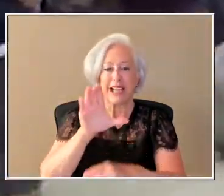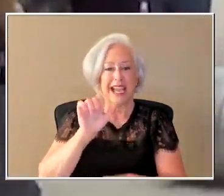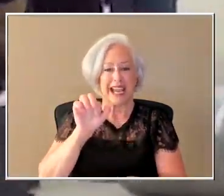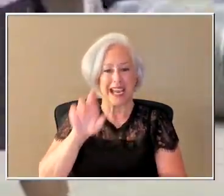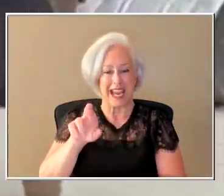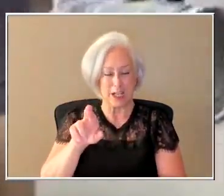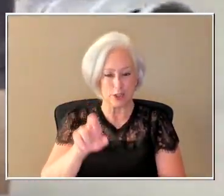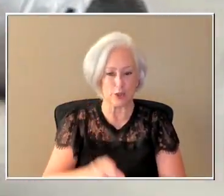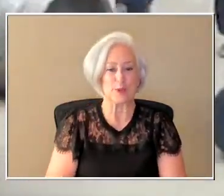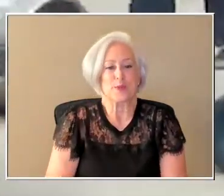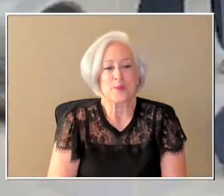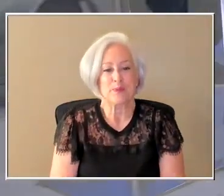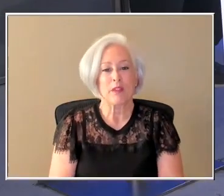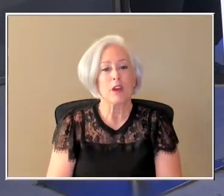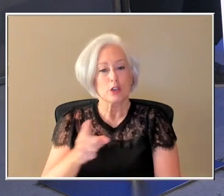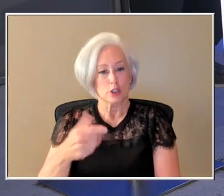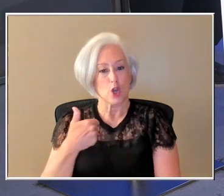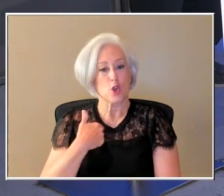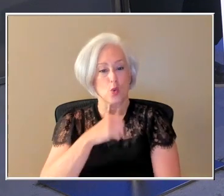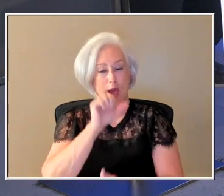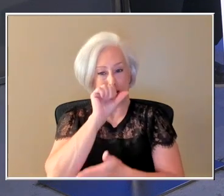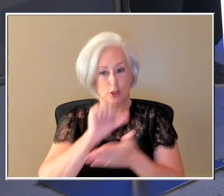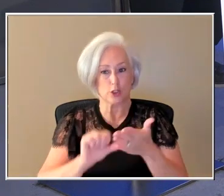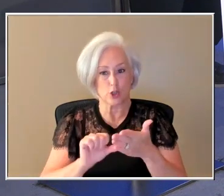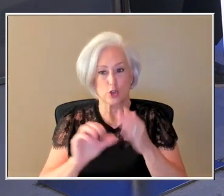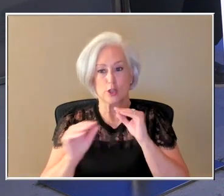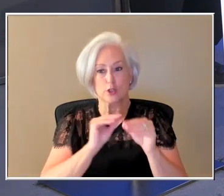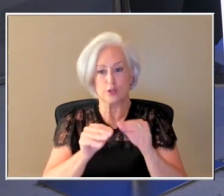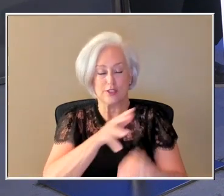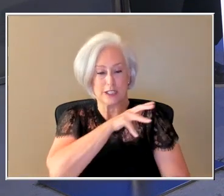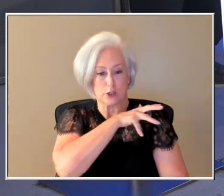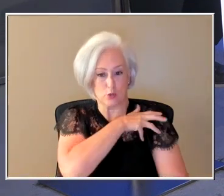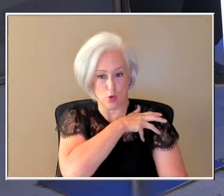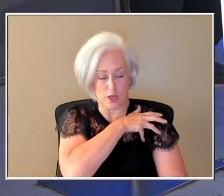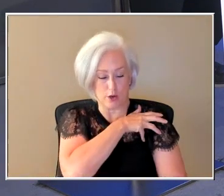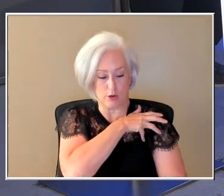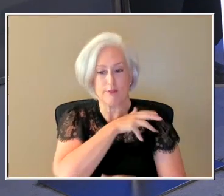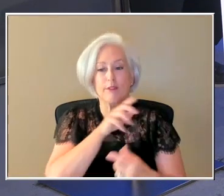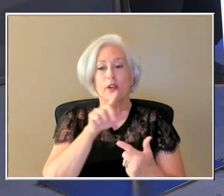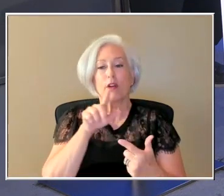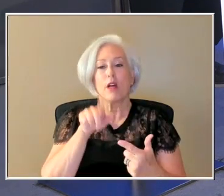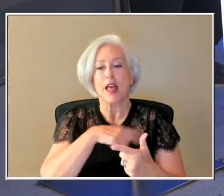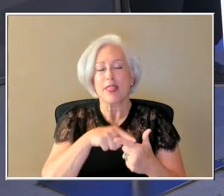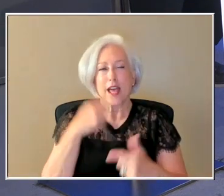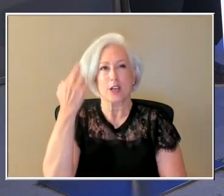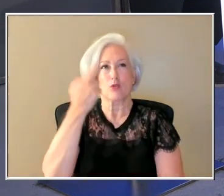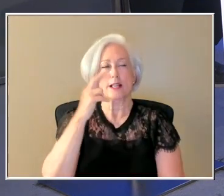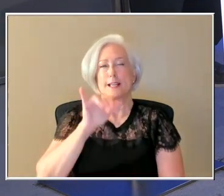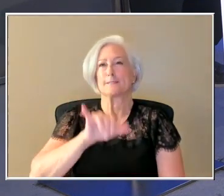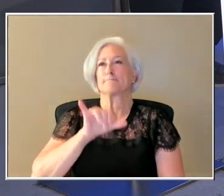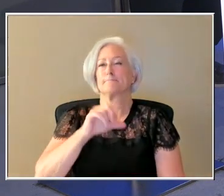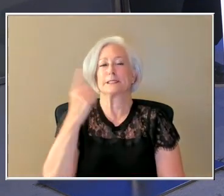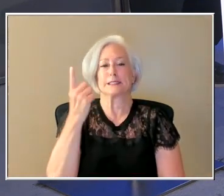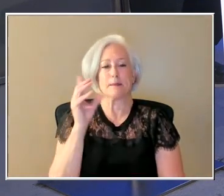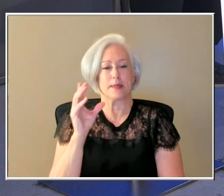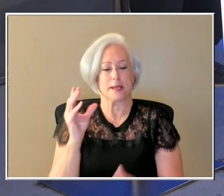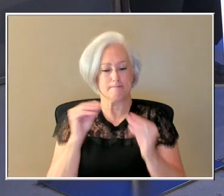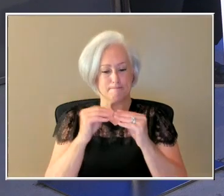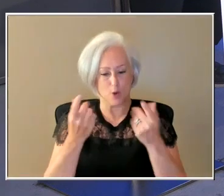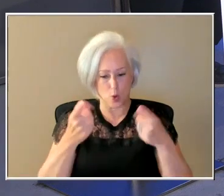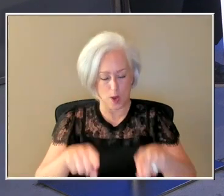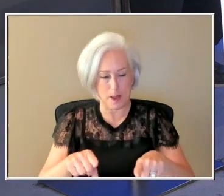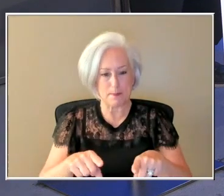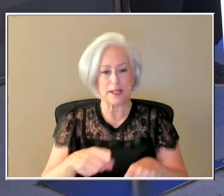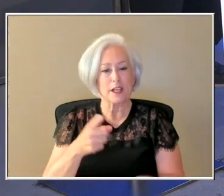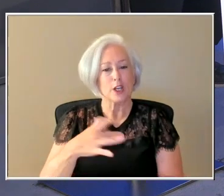have surgery to fix the rotator cuff. Then you realized that something more was going on in the shoulder. What were you feeling,